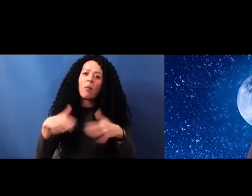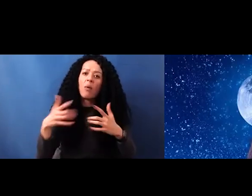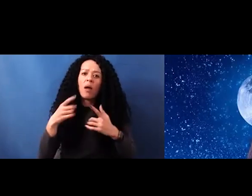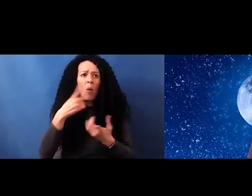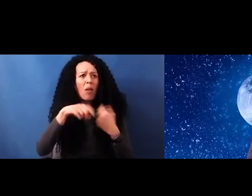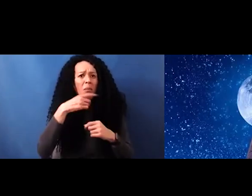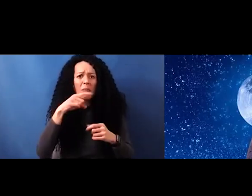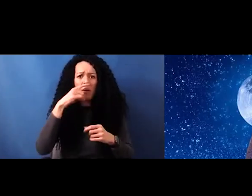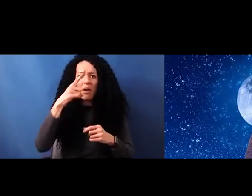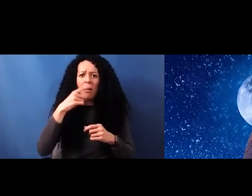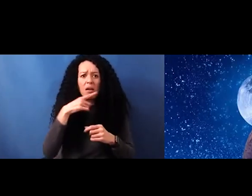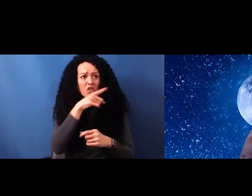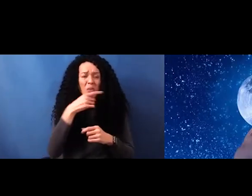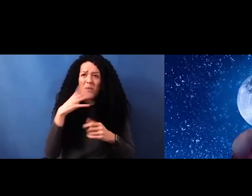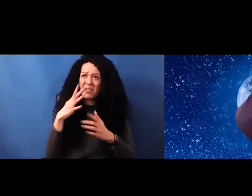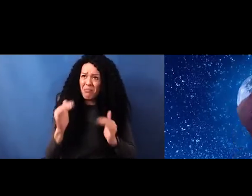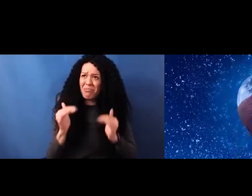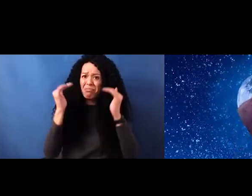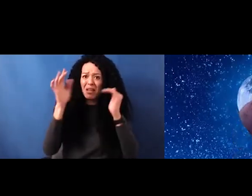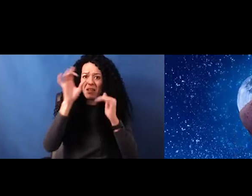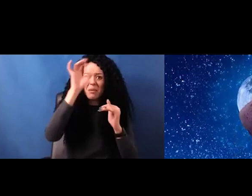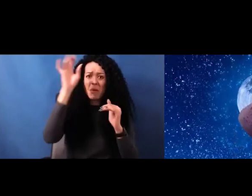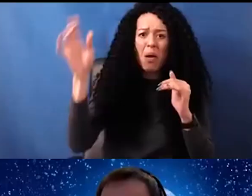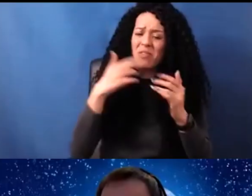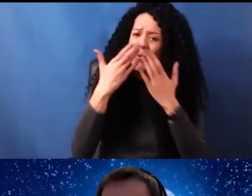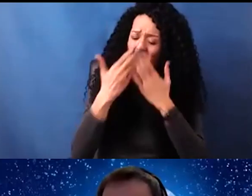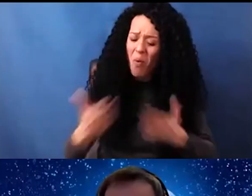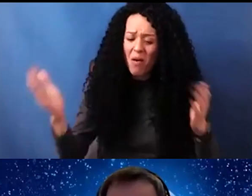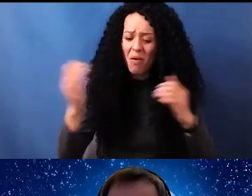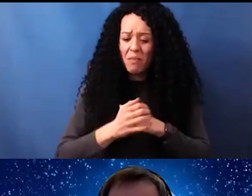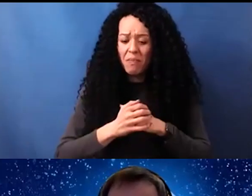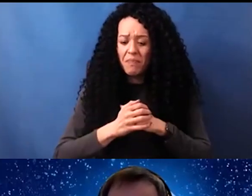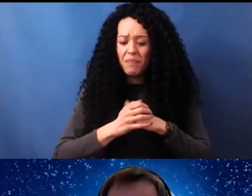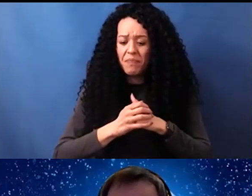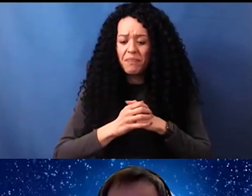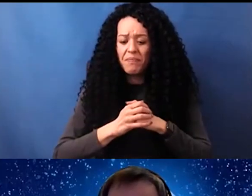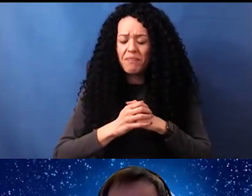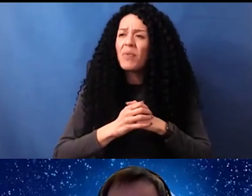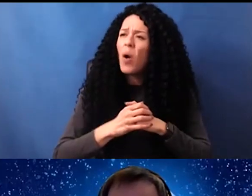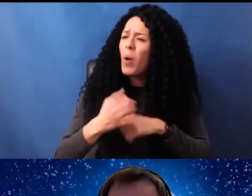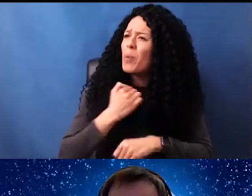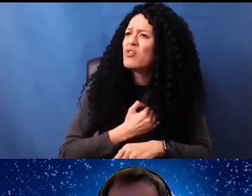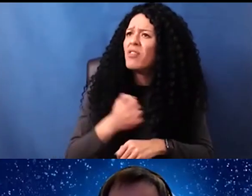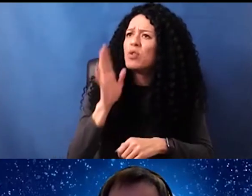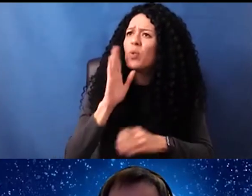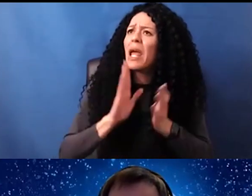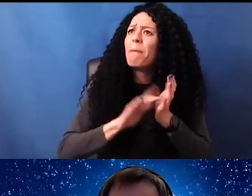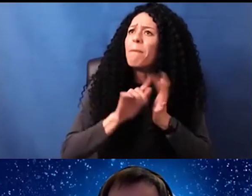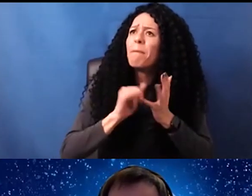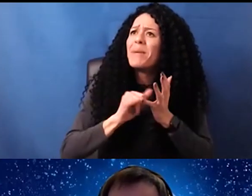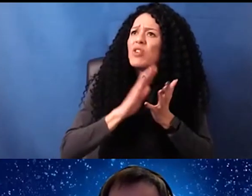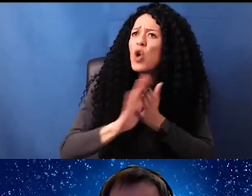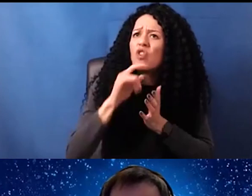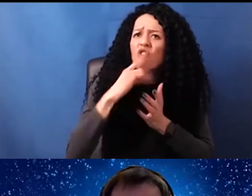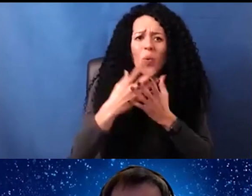an astronomer was in itself an honour. Oh, I was sorry to hear that Miss Herschel was absent when you visited